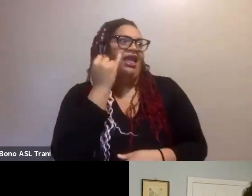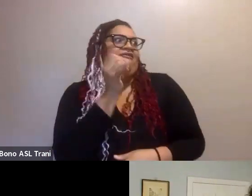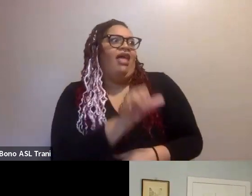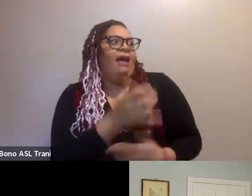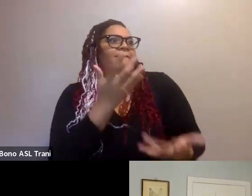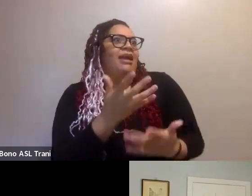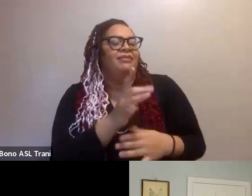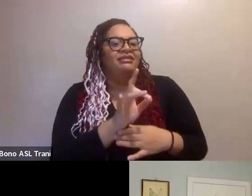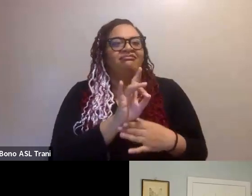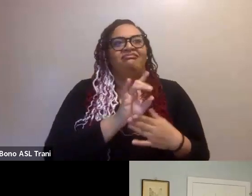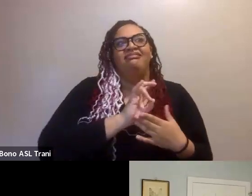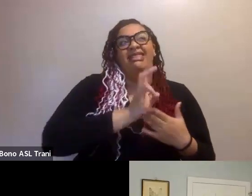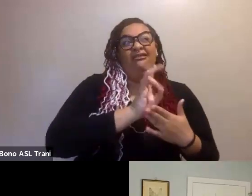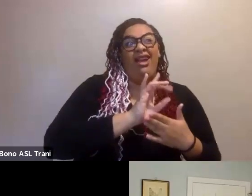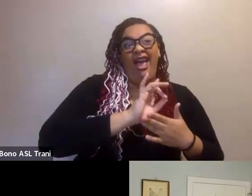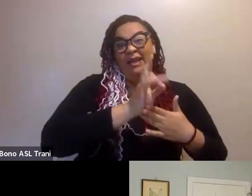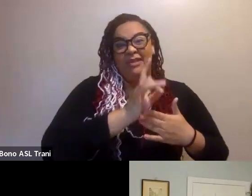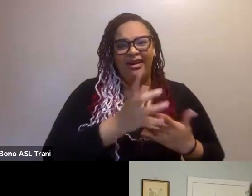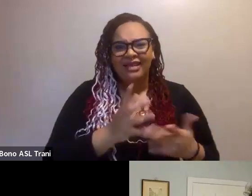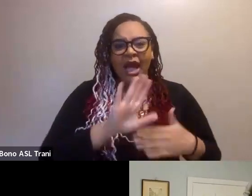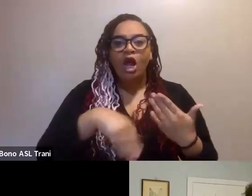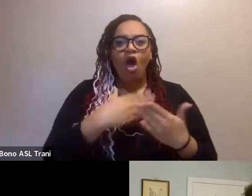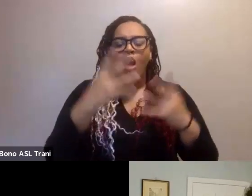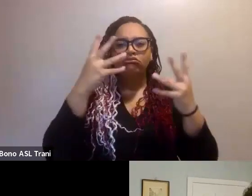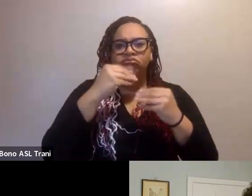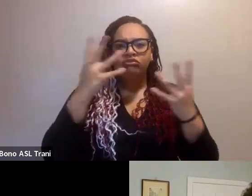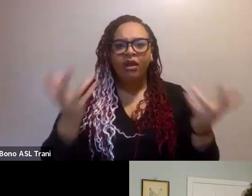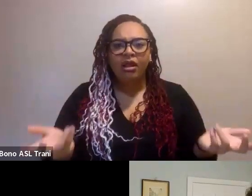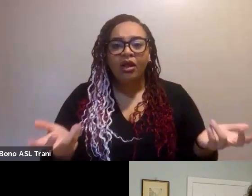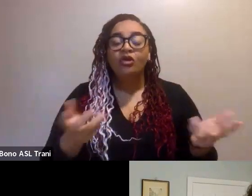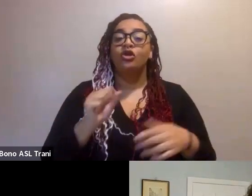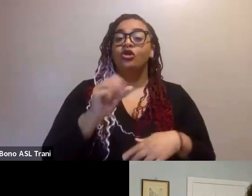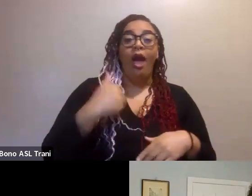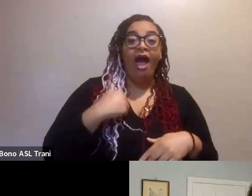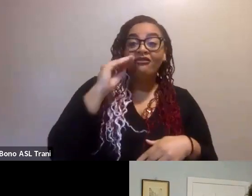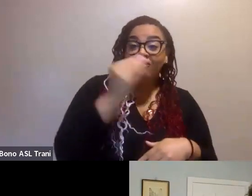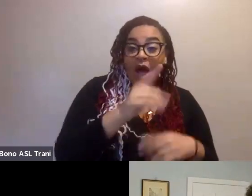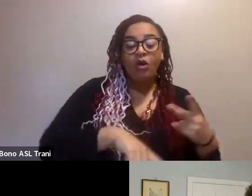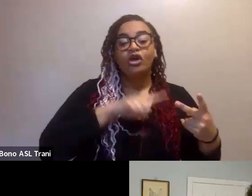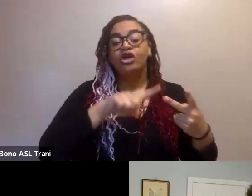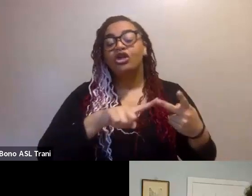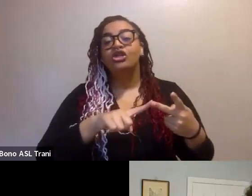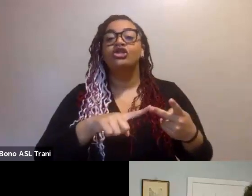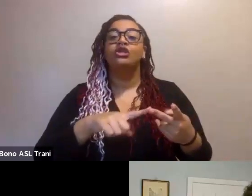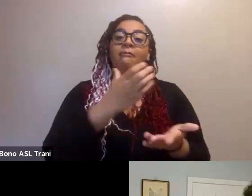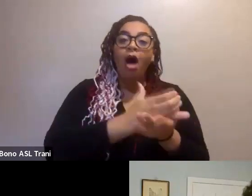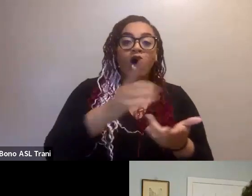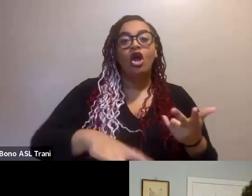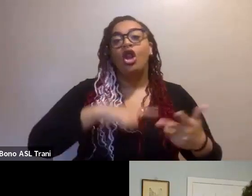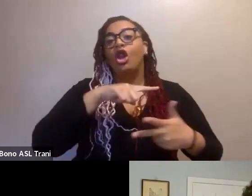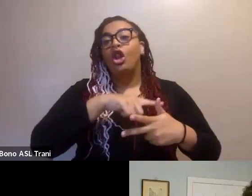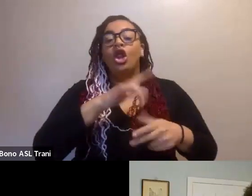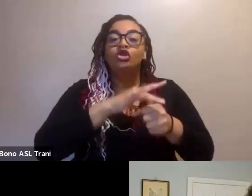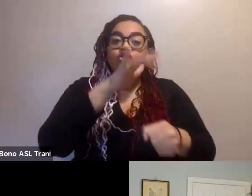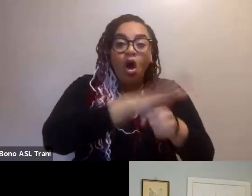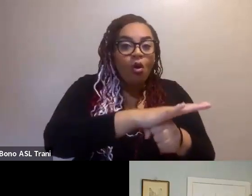7-8 minutes or so. It all comes together just like that. And then so you've got your flowers, you've got your bottle of wine, soda, whatever you